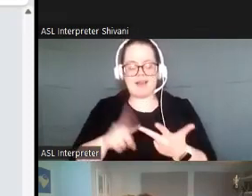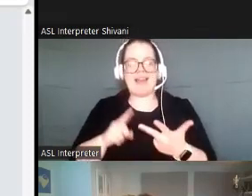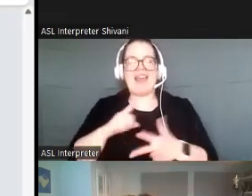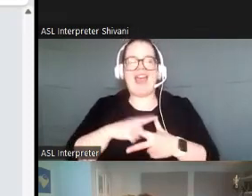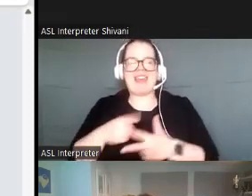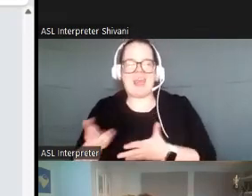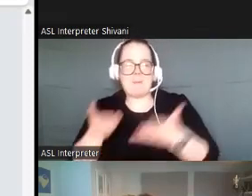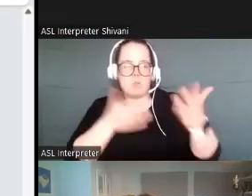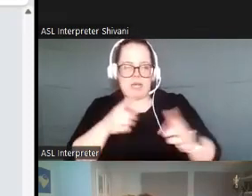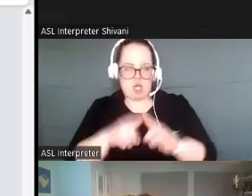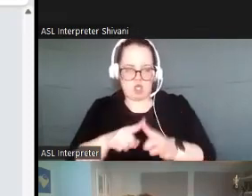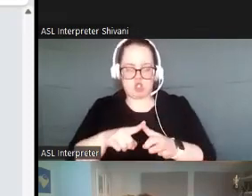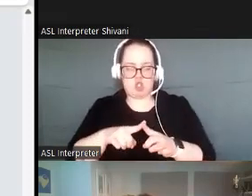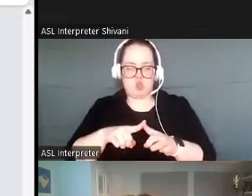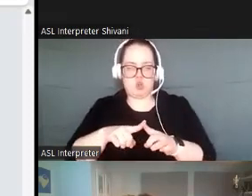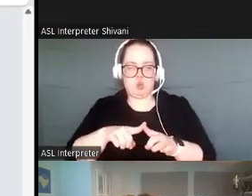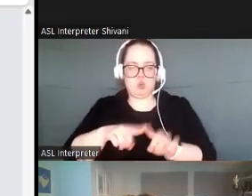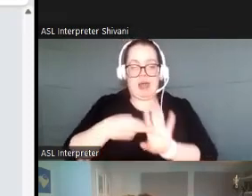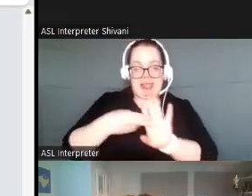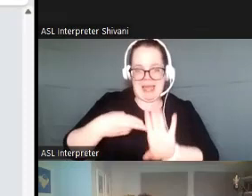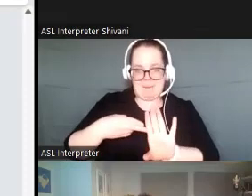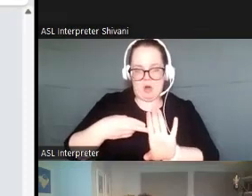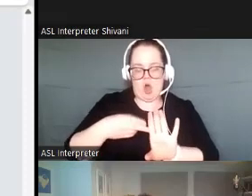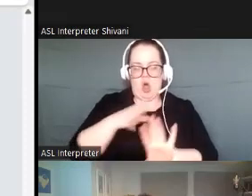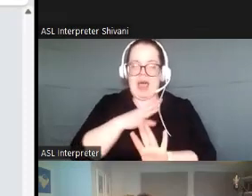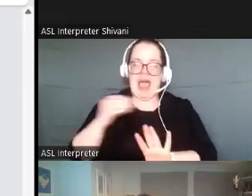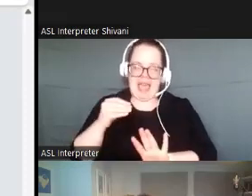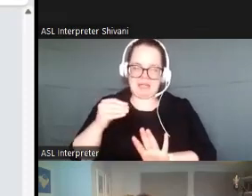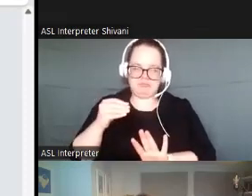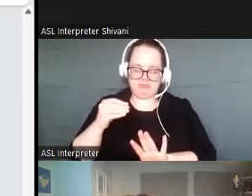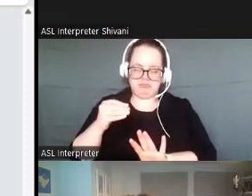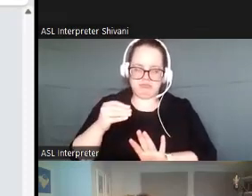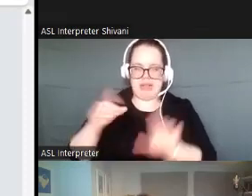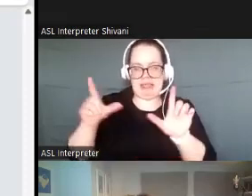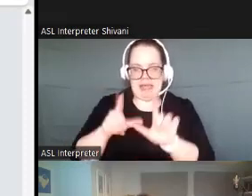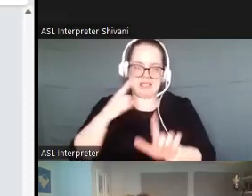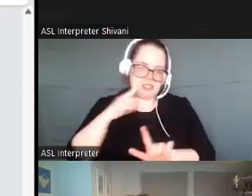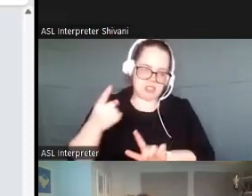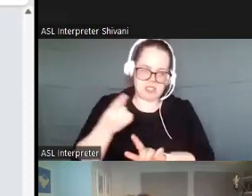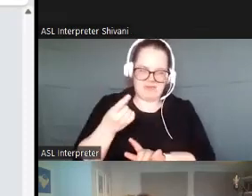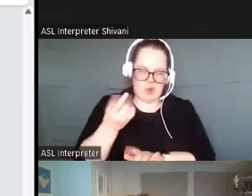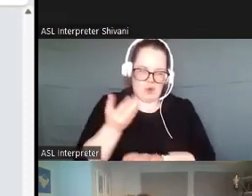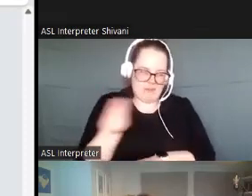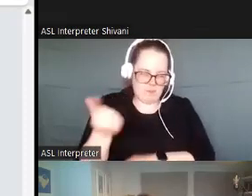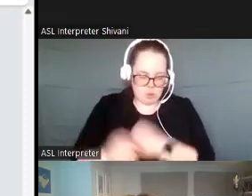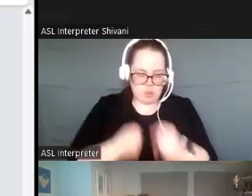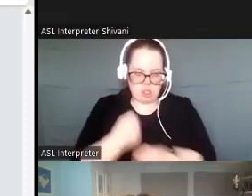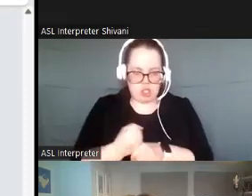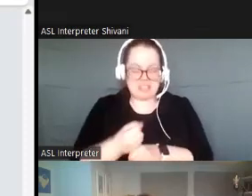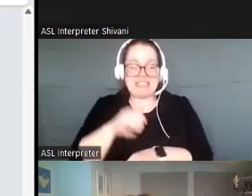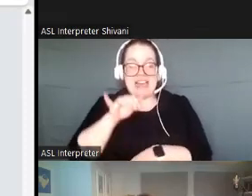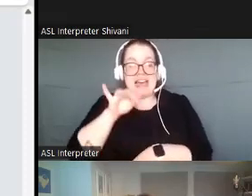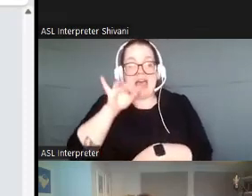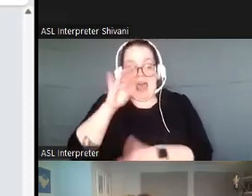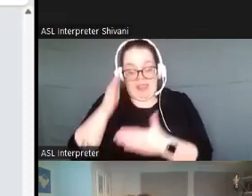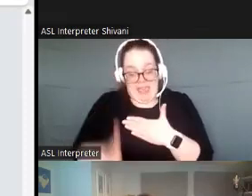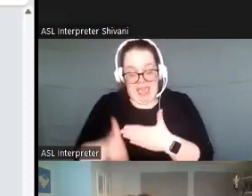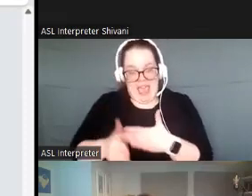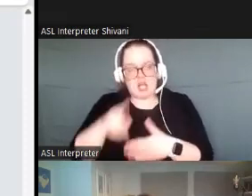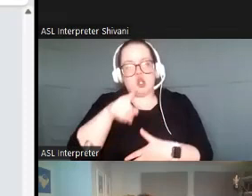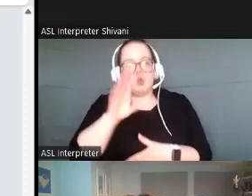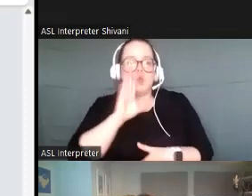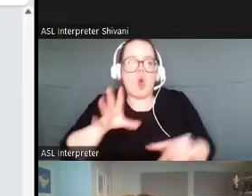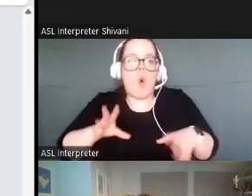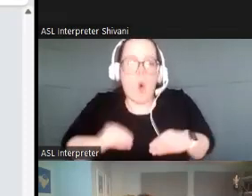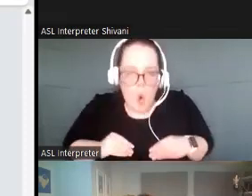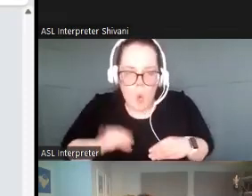And after that, it reverts back to you and you own it. And that's really this is way different than when I first started doing this 31 years ago.